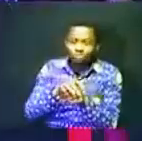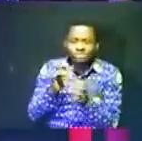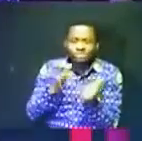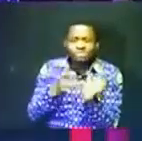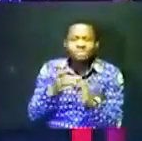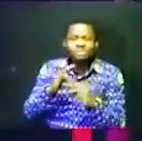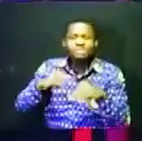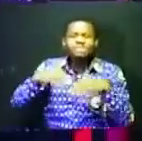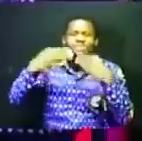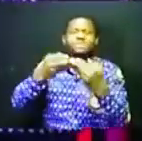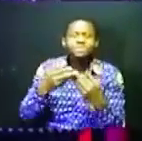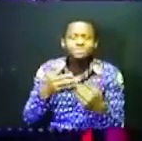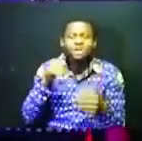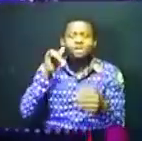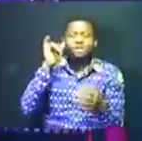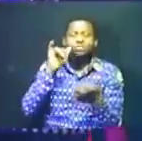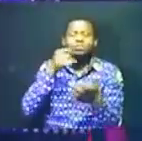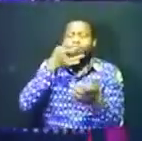Dr.